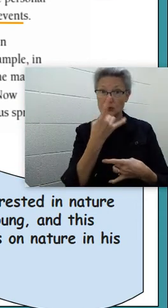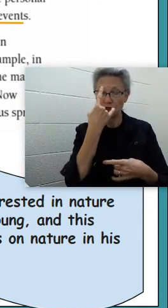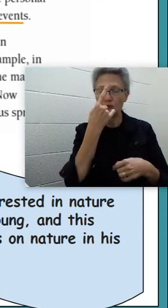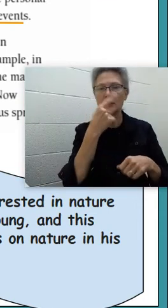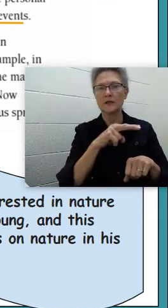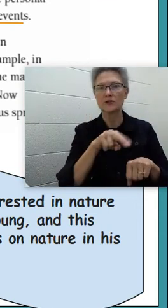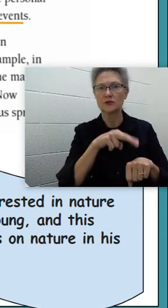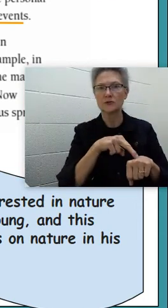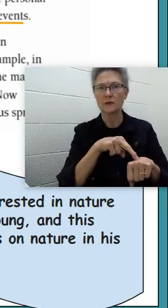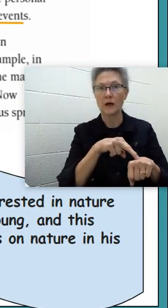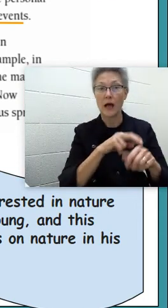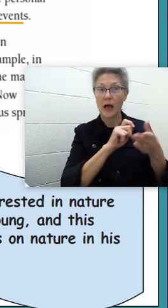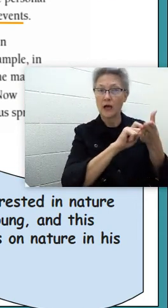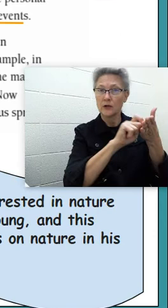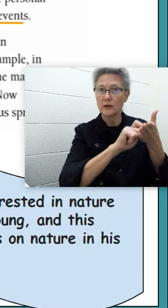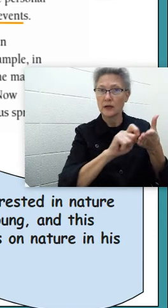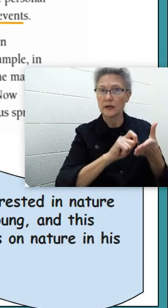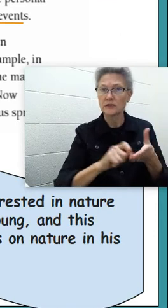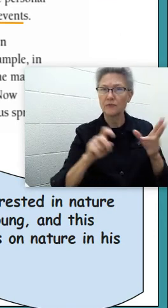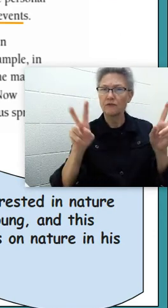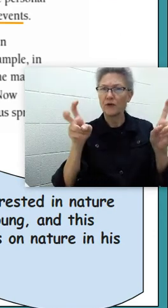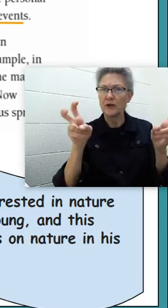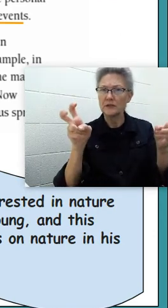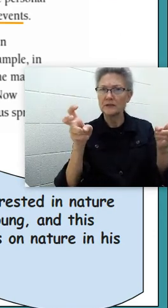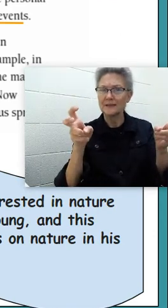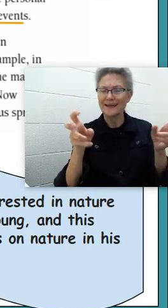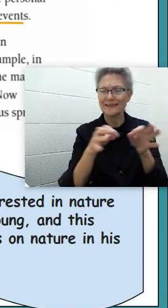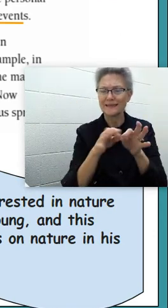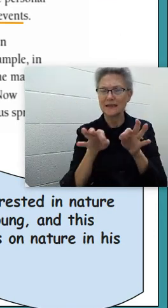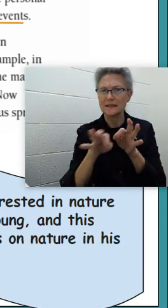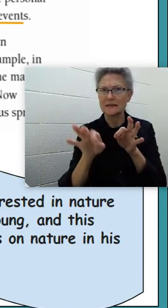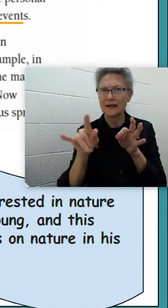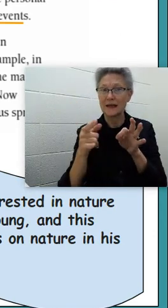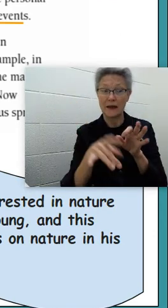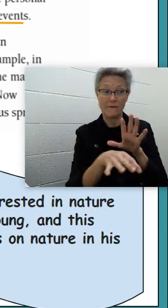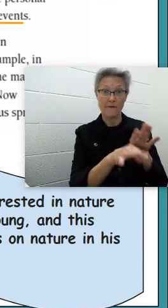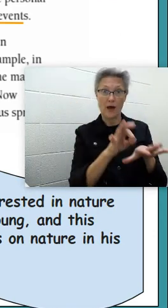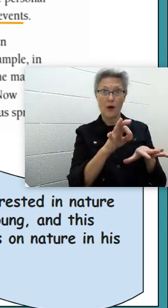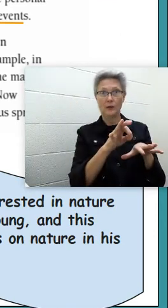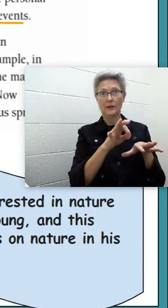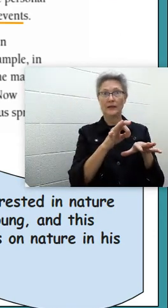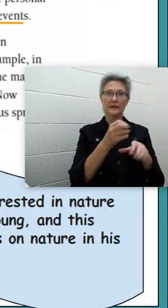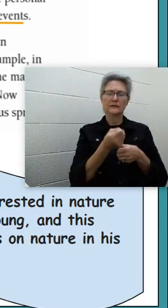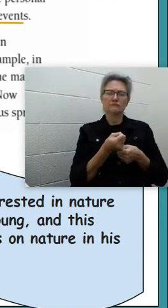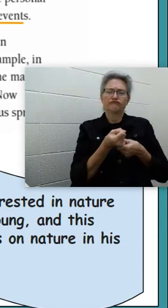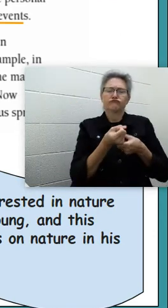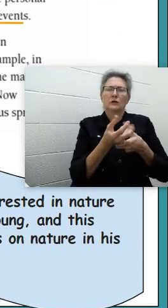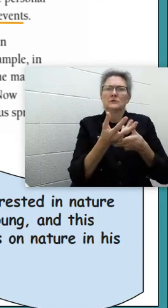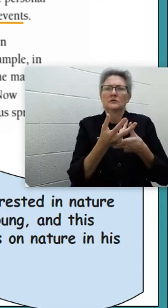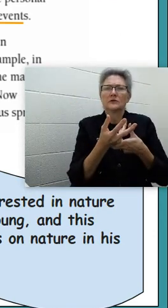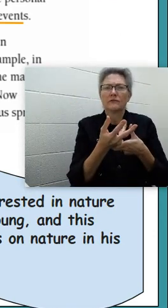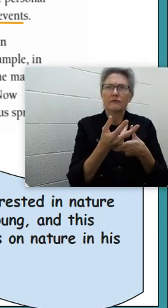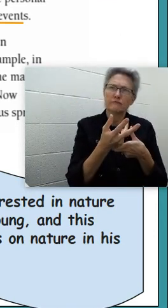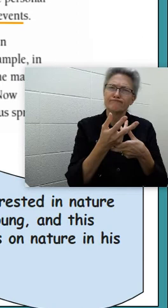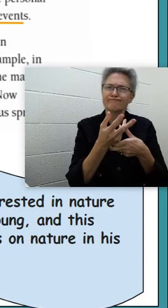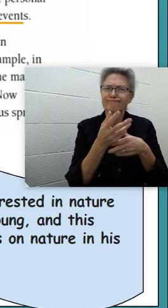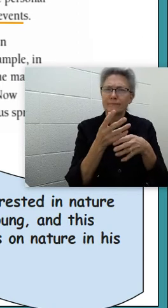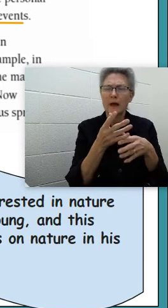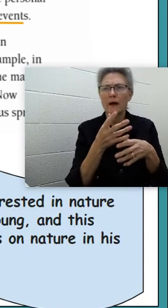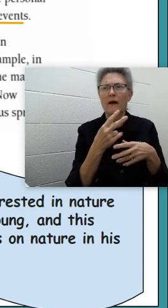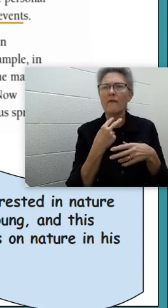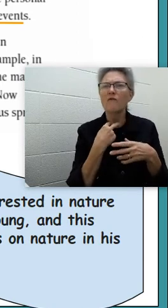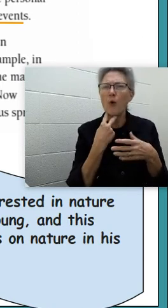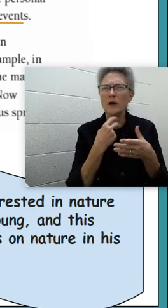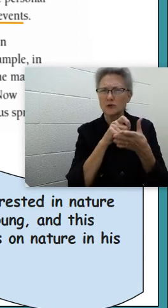nature. I underlined some phrases and sentences like he found his artistic voice by carefully observing the